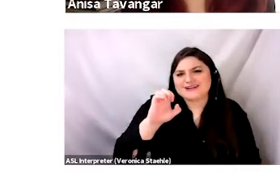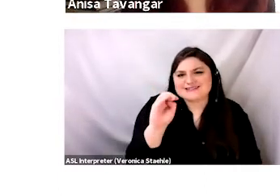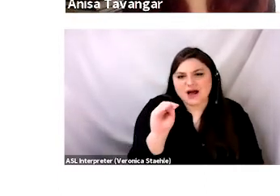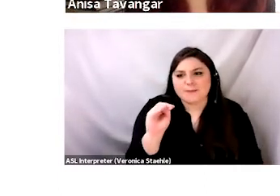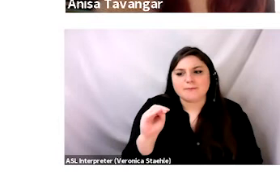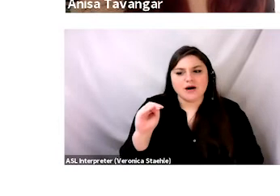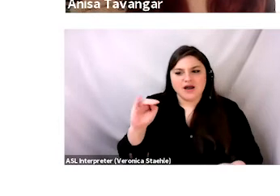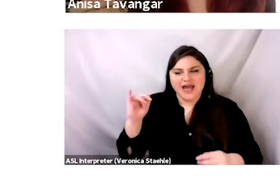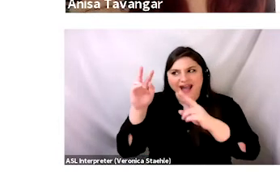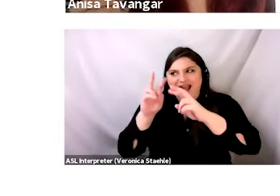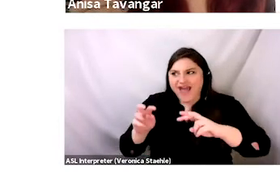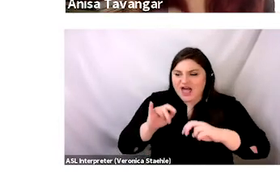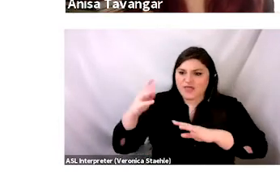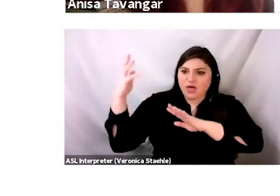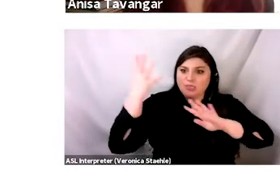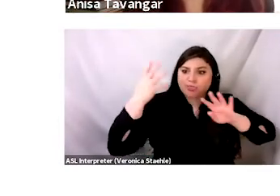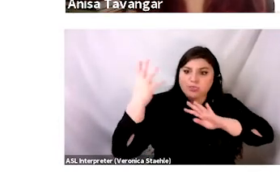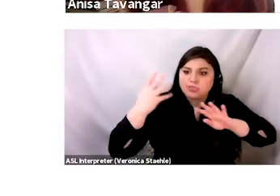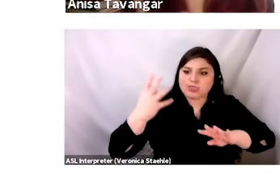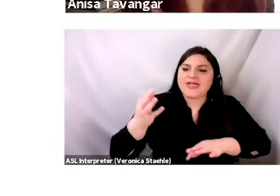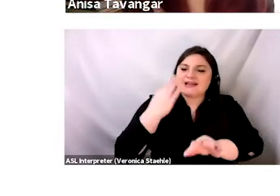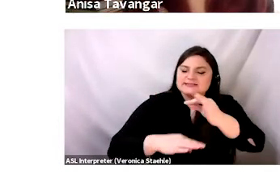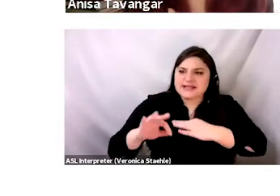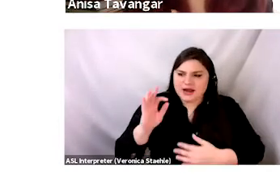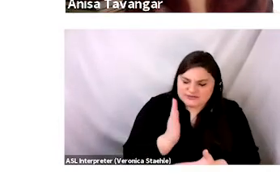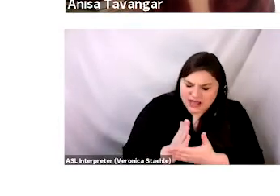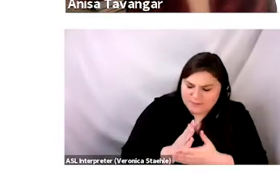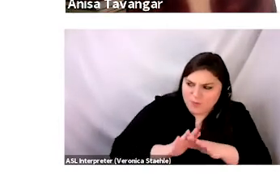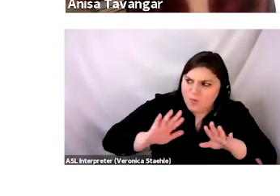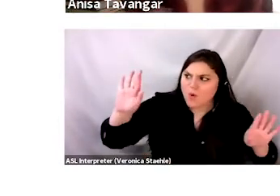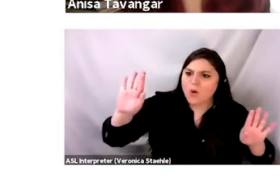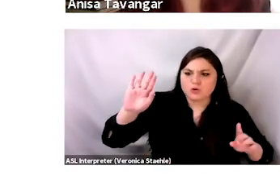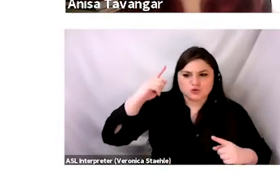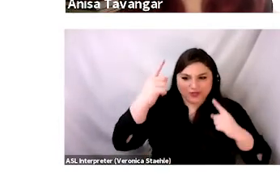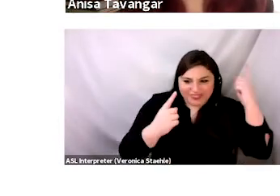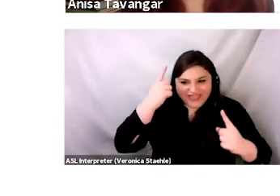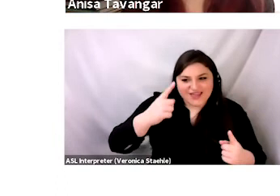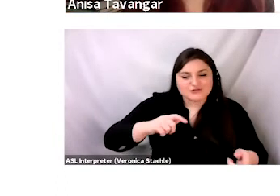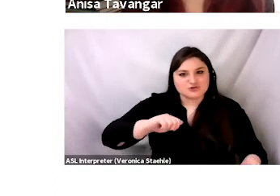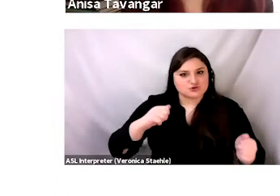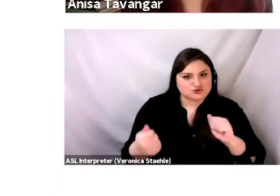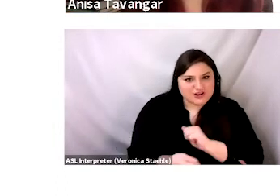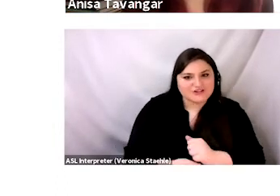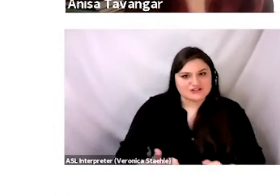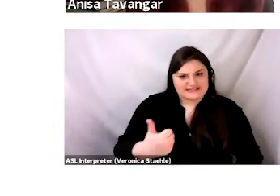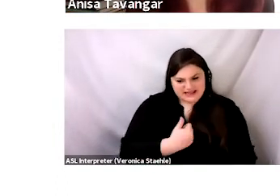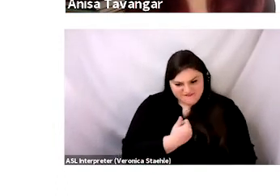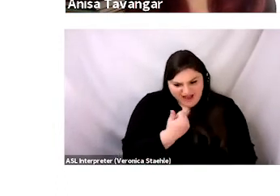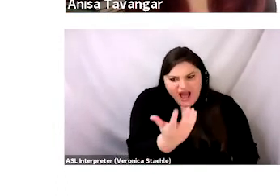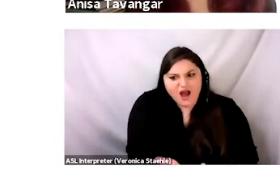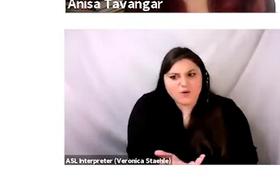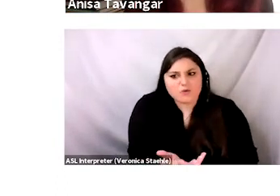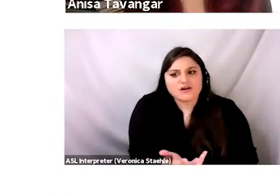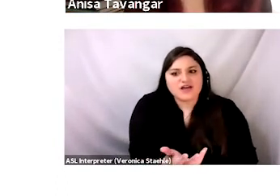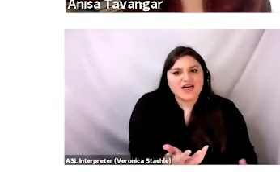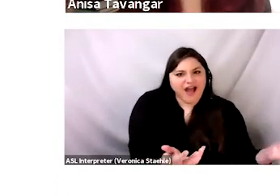we engage in acts of change and potentially even revolution, in revolutionizing